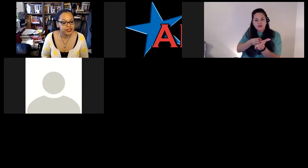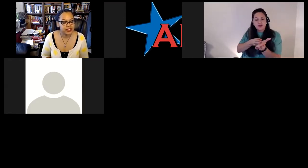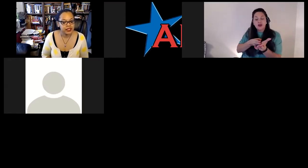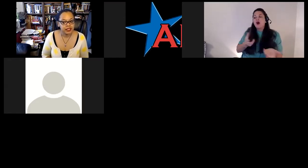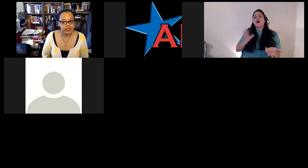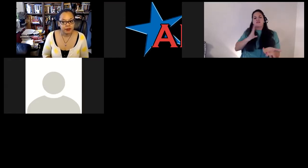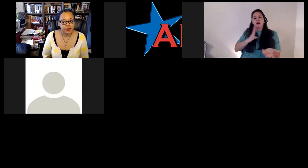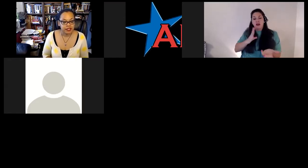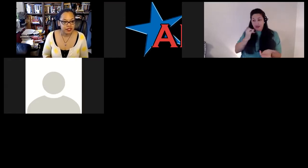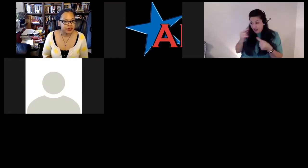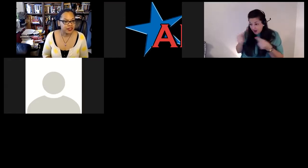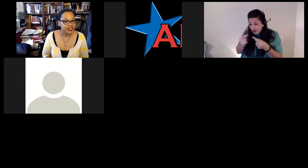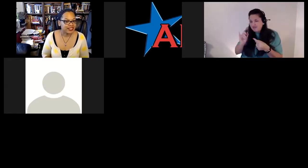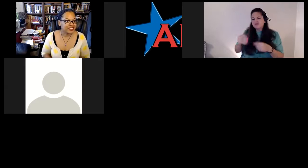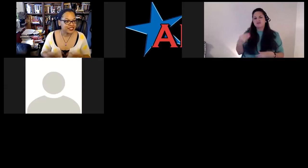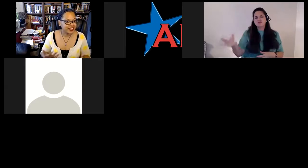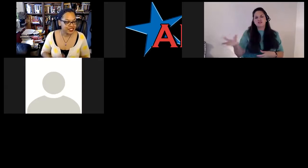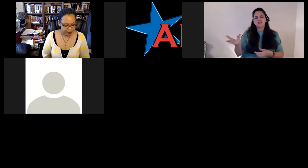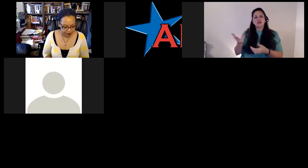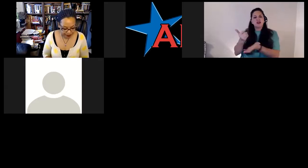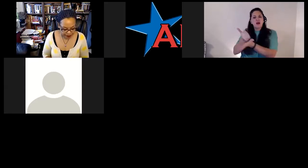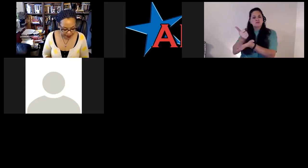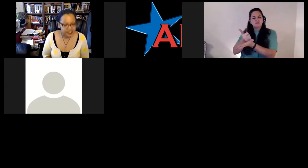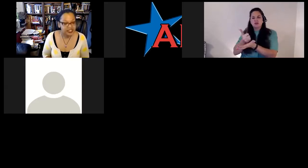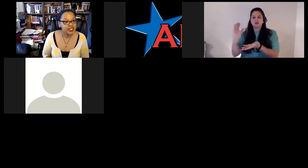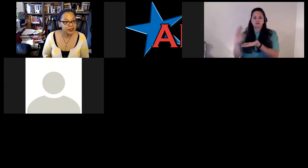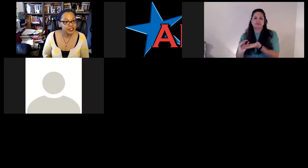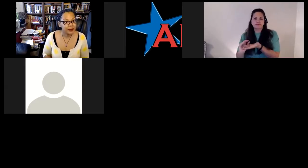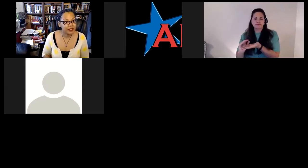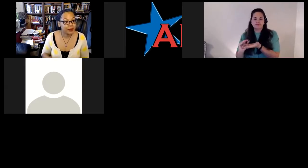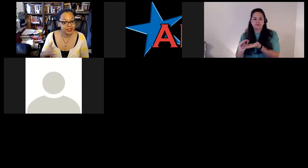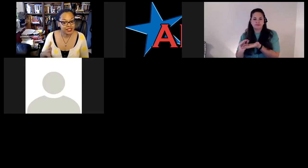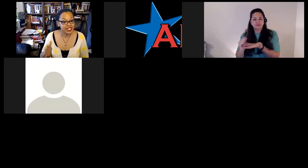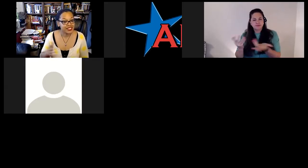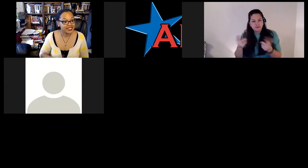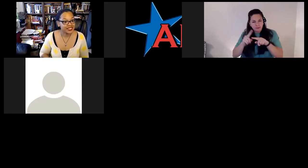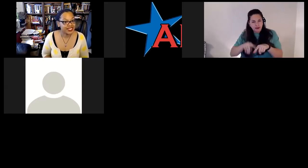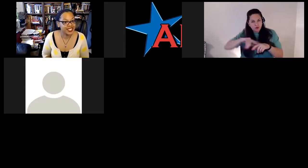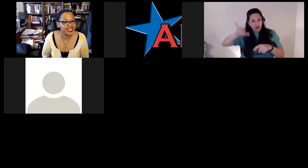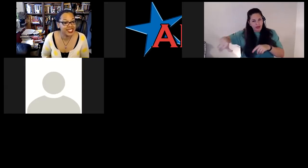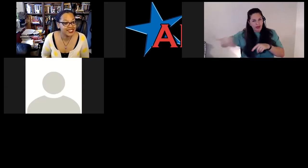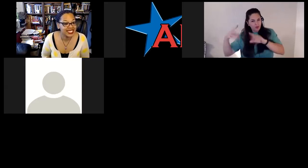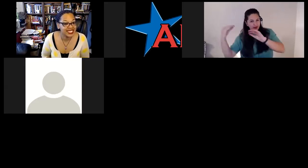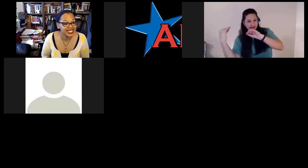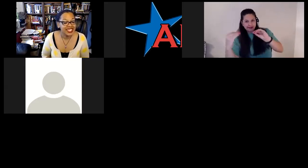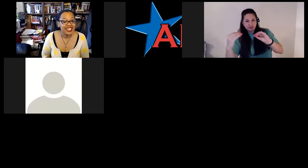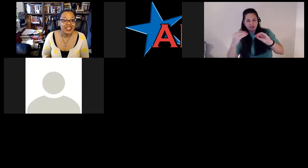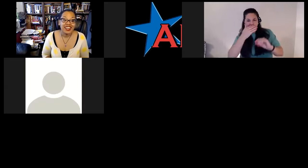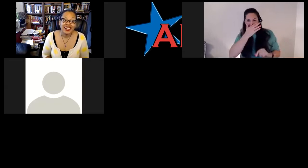rate based on, again, these constructs. The second thing I want to talk about is public education to get to your